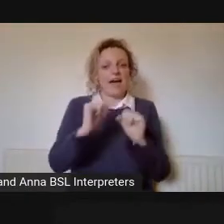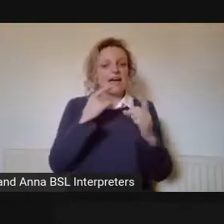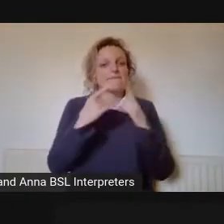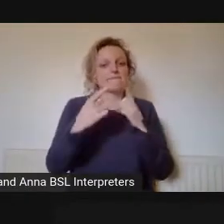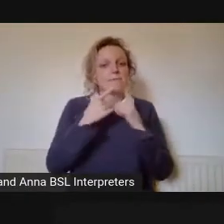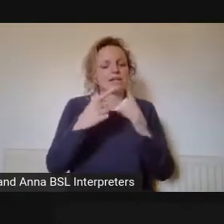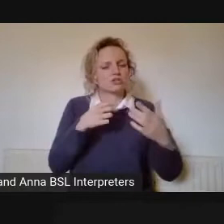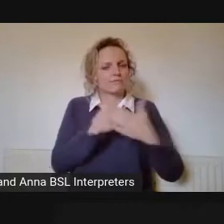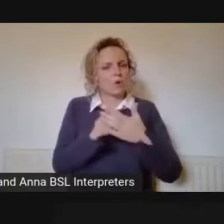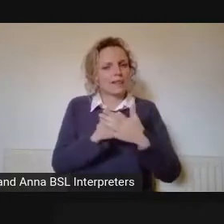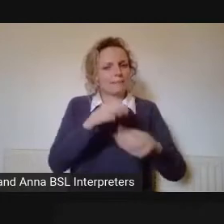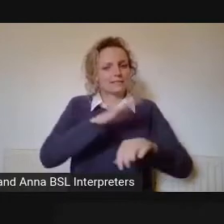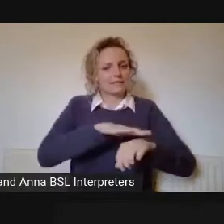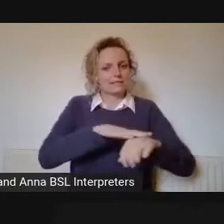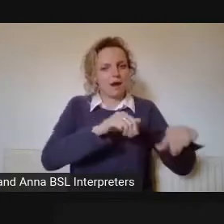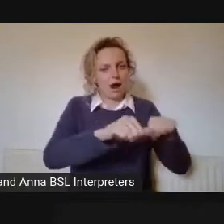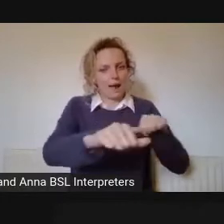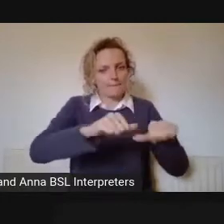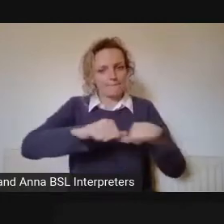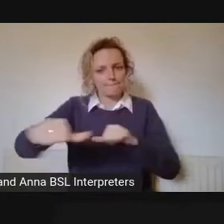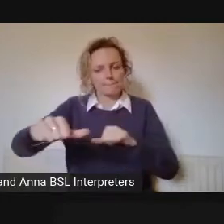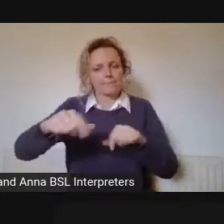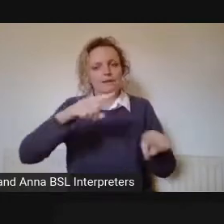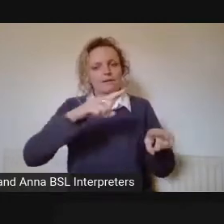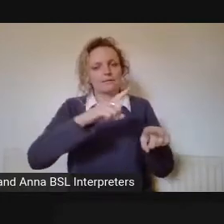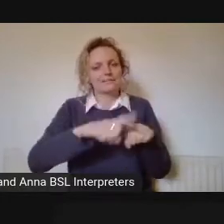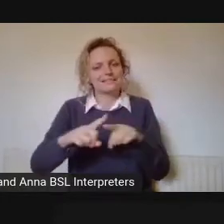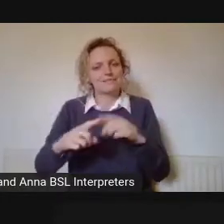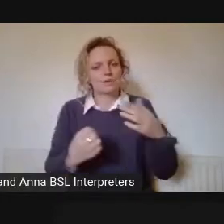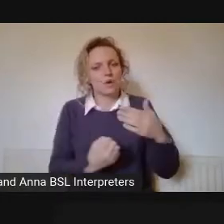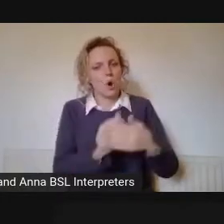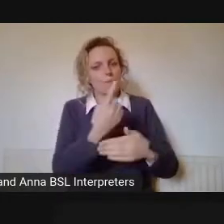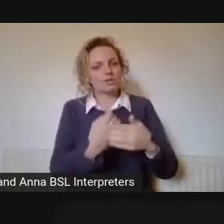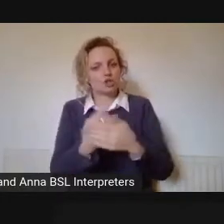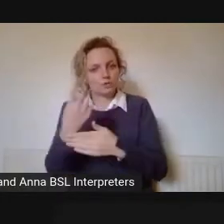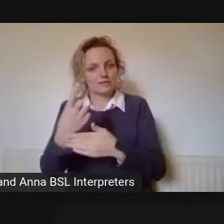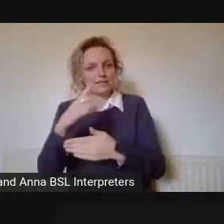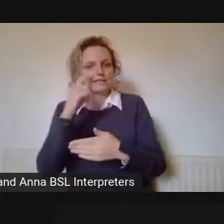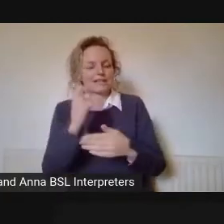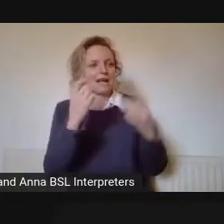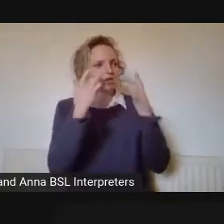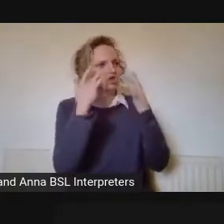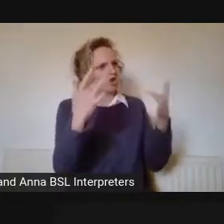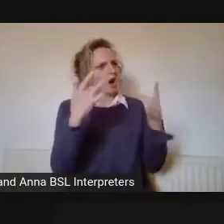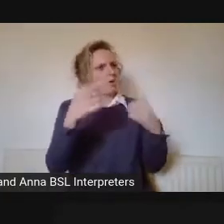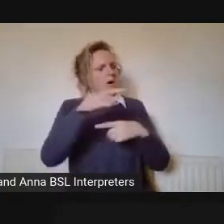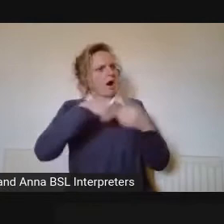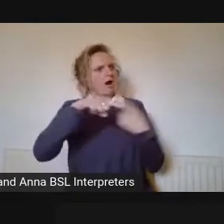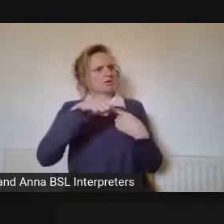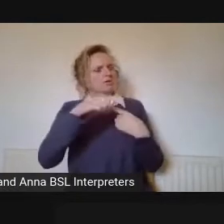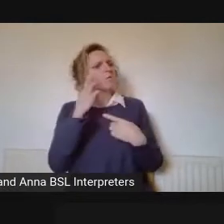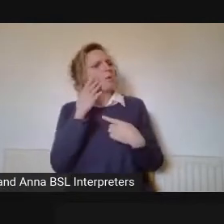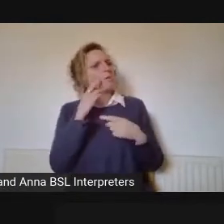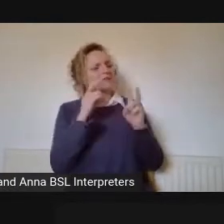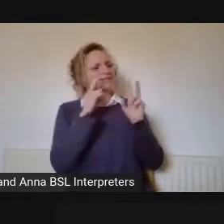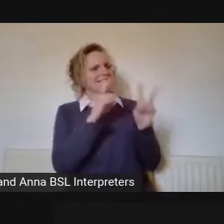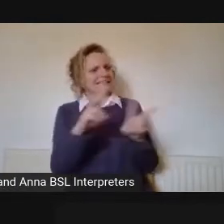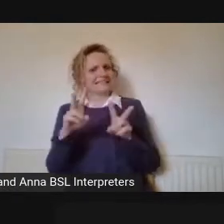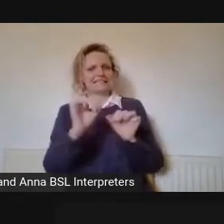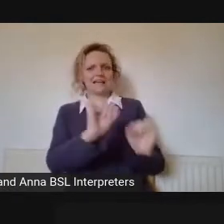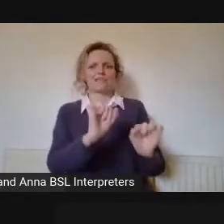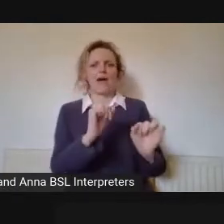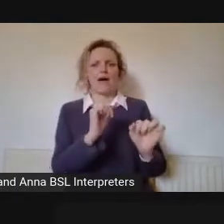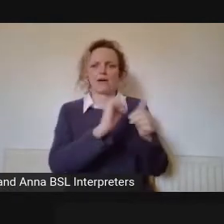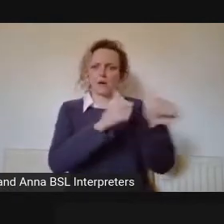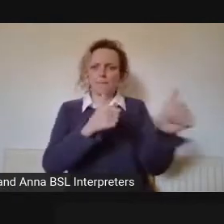then scientists have the opportunity to take that data and show that it can show good insights for climate action. And so, well, the data is only shared for